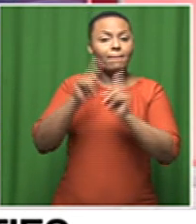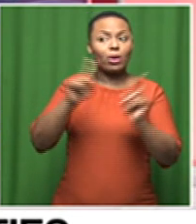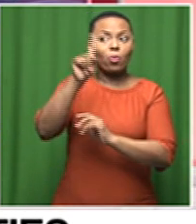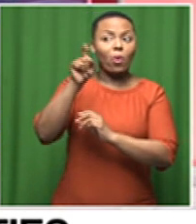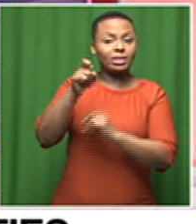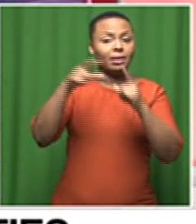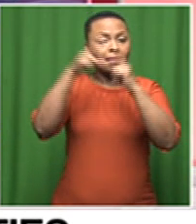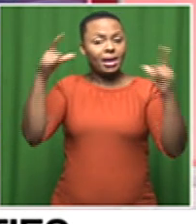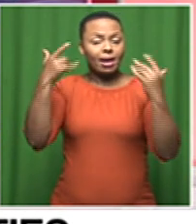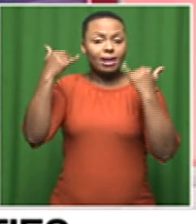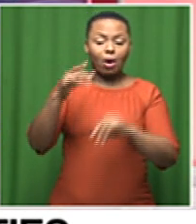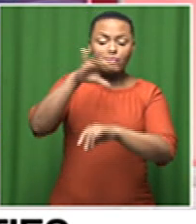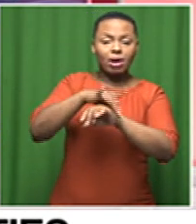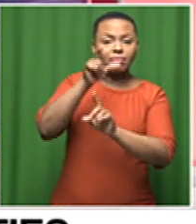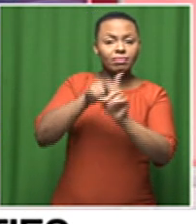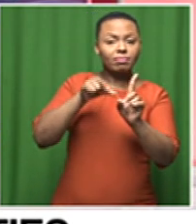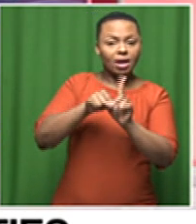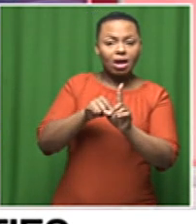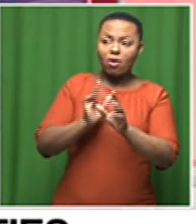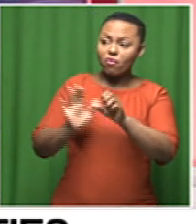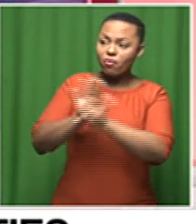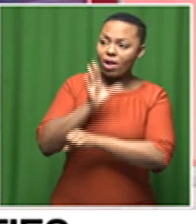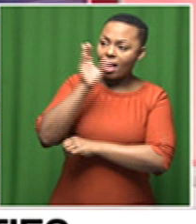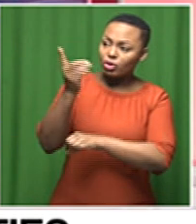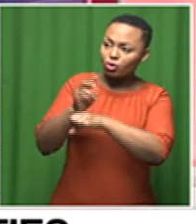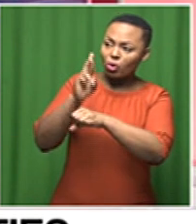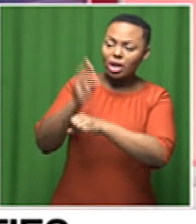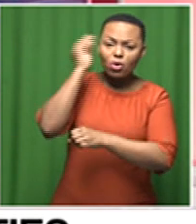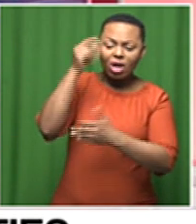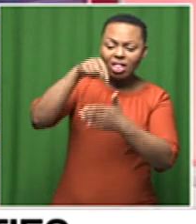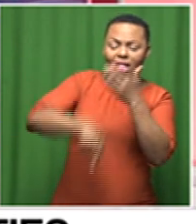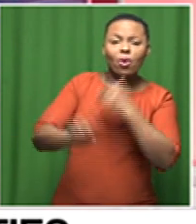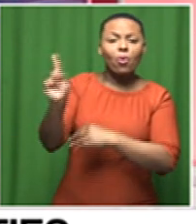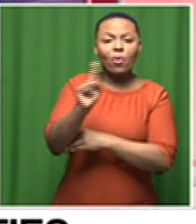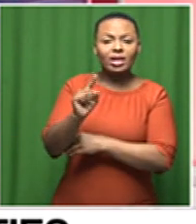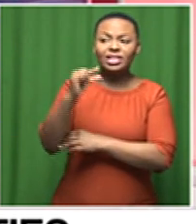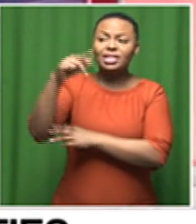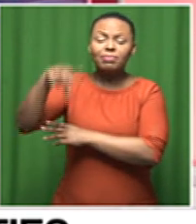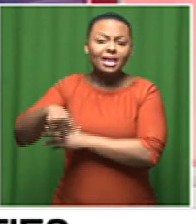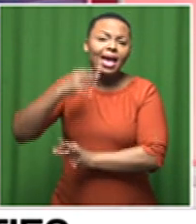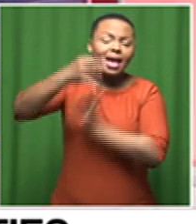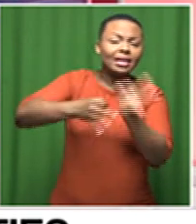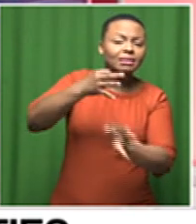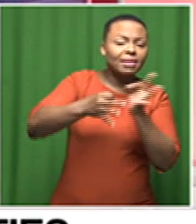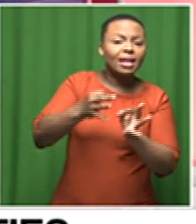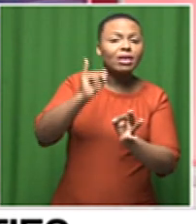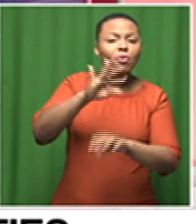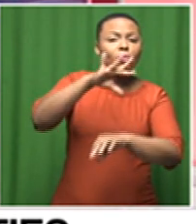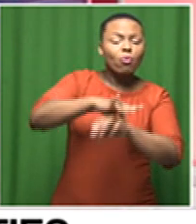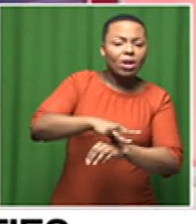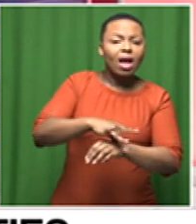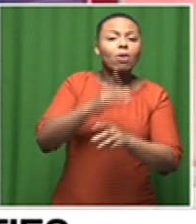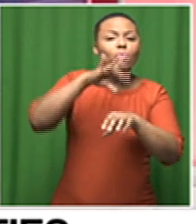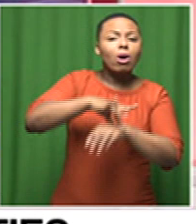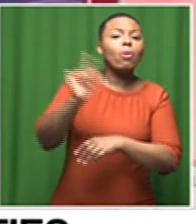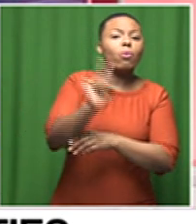do you as a patient ask for a full examination, and do you know what it actually entails? Does your GP explain thoroughly what your conditions are, and of course